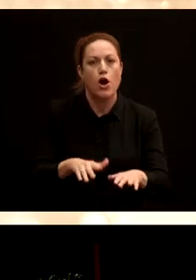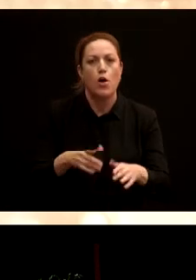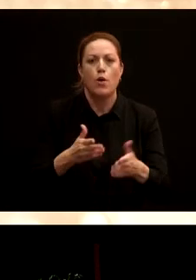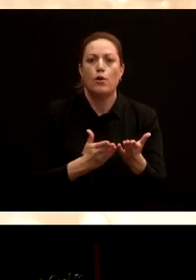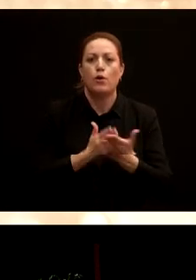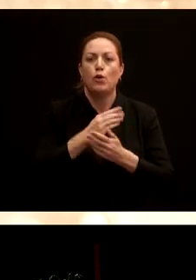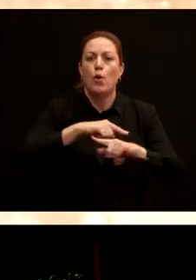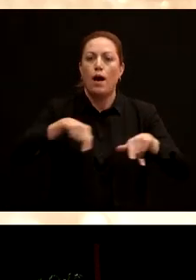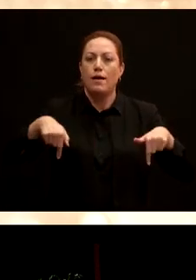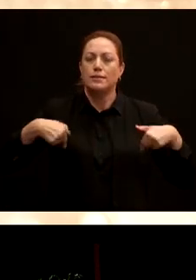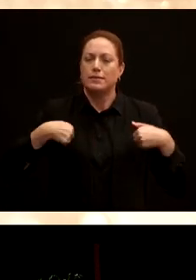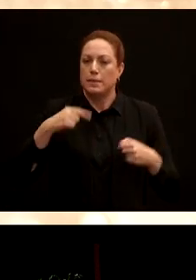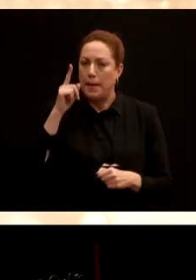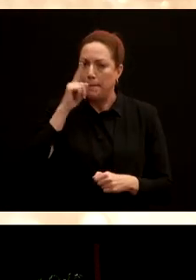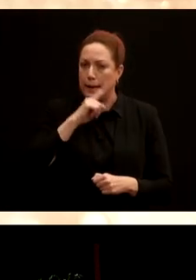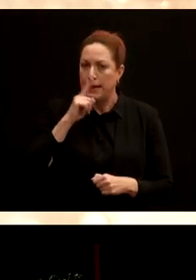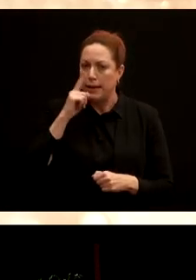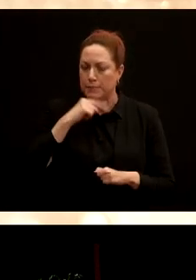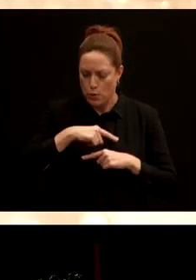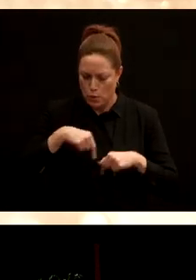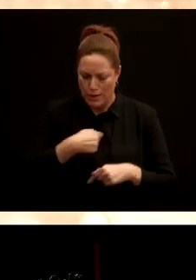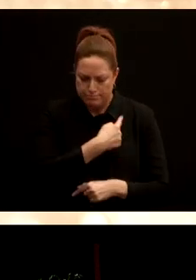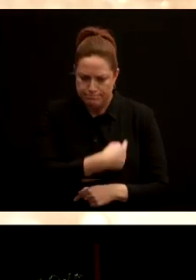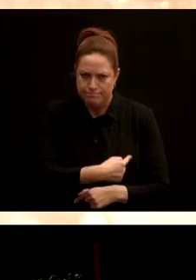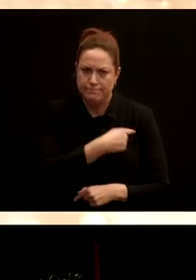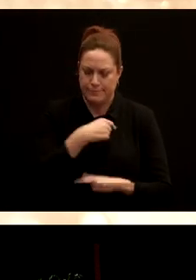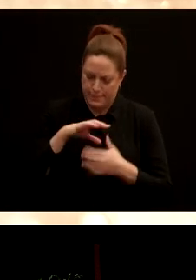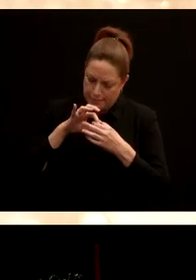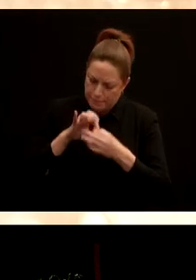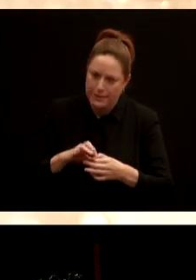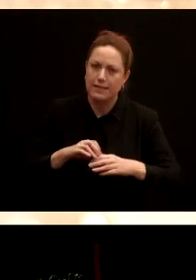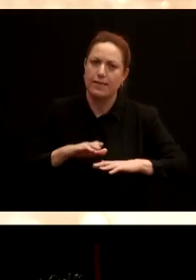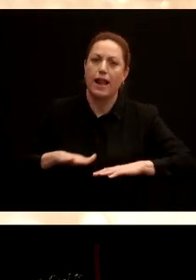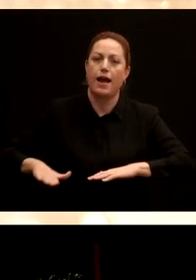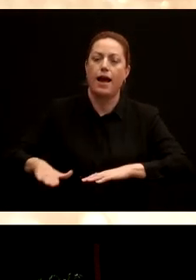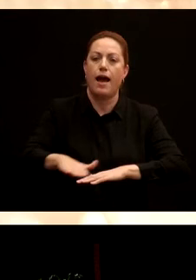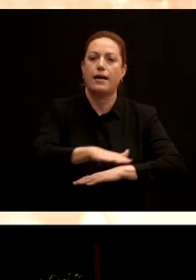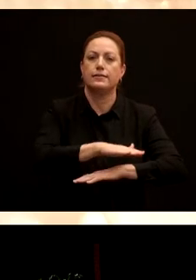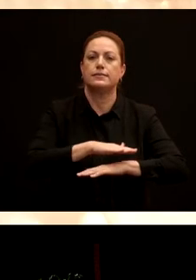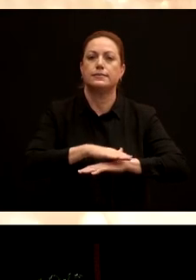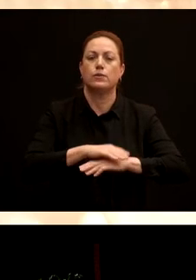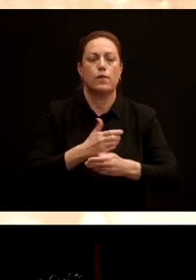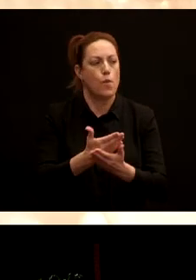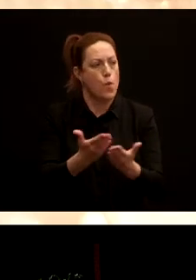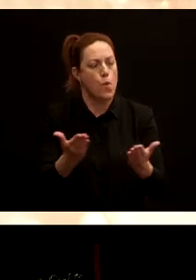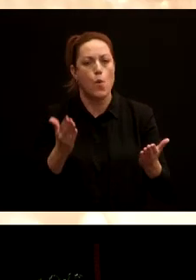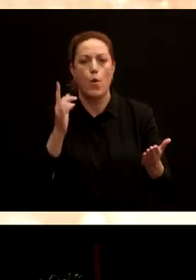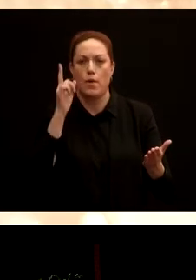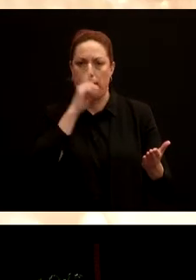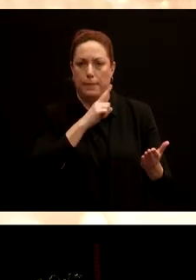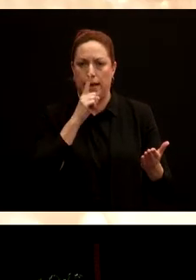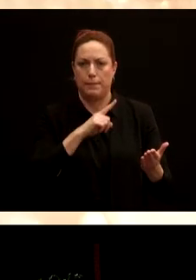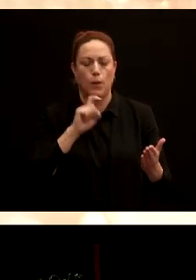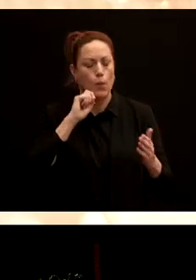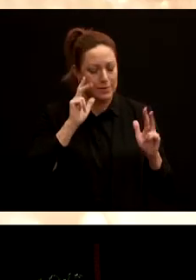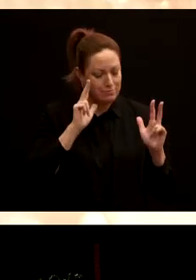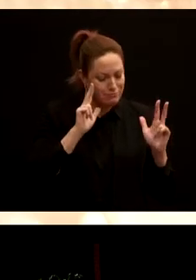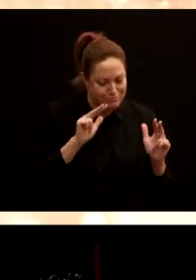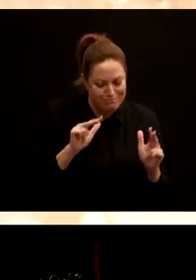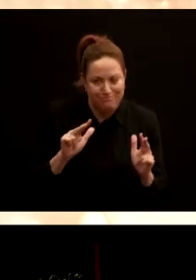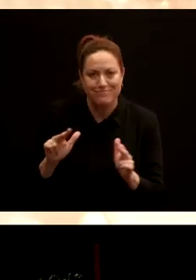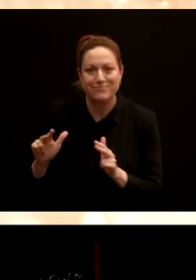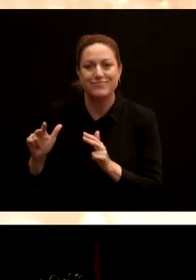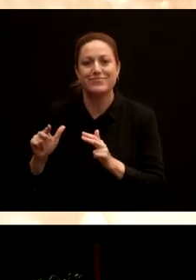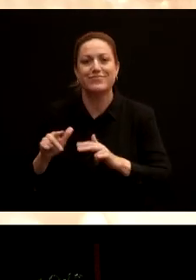land that we live in and all who belong to it. We will care for it with